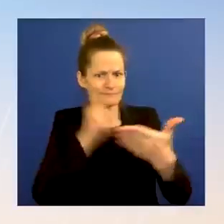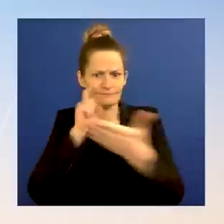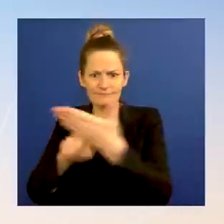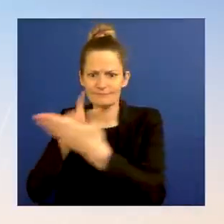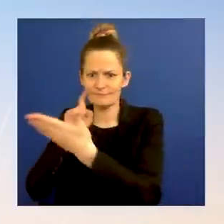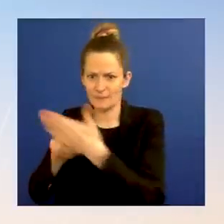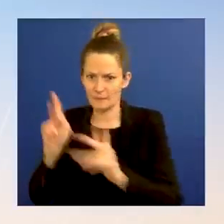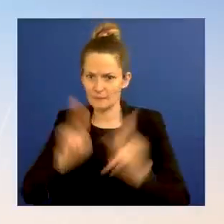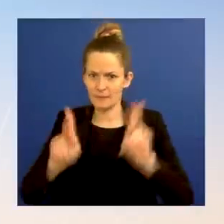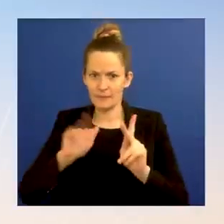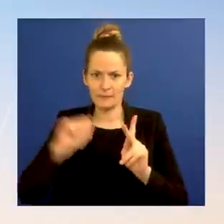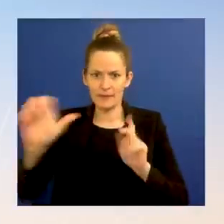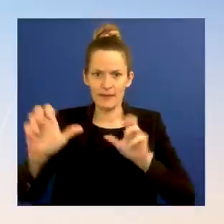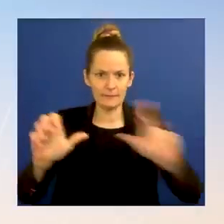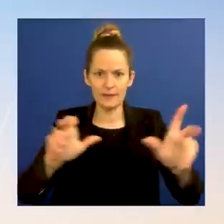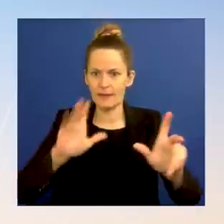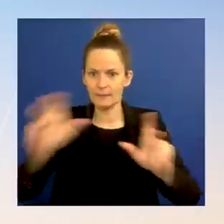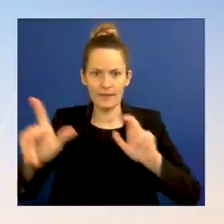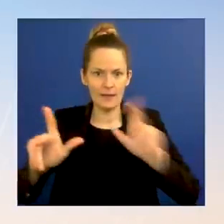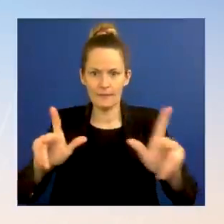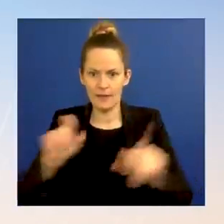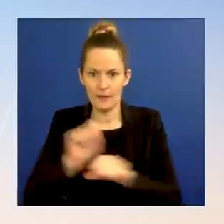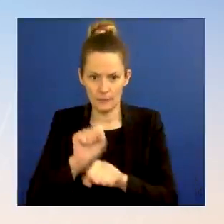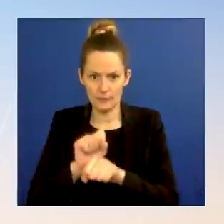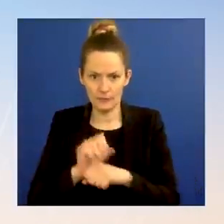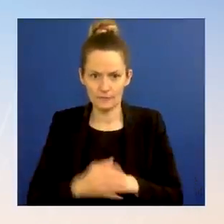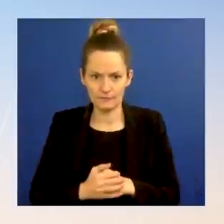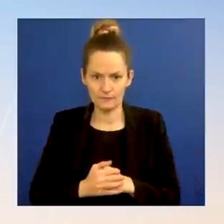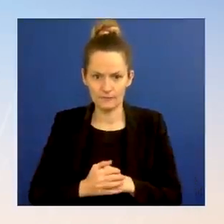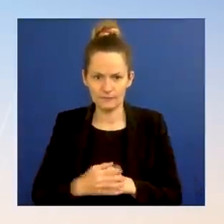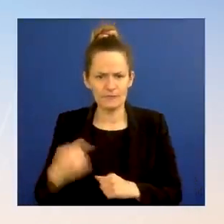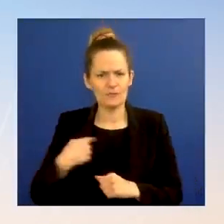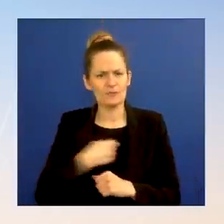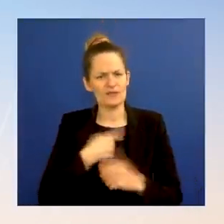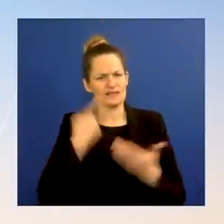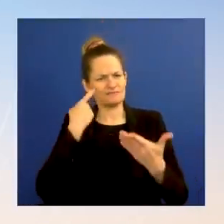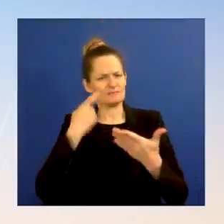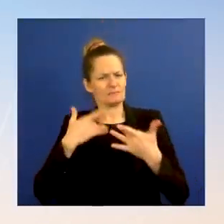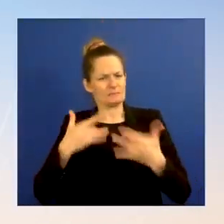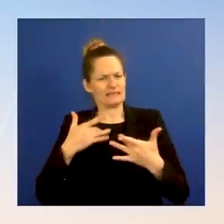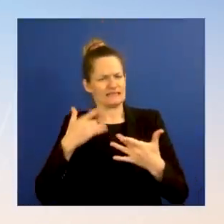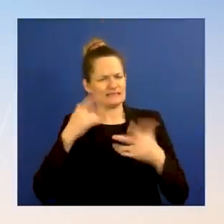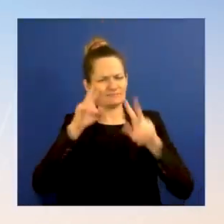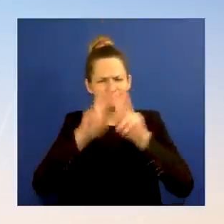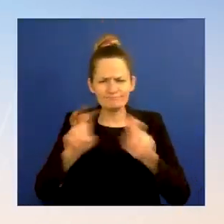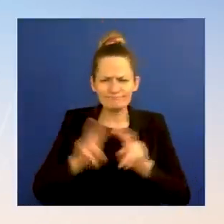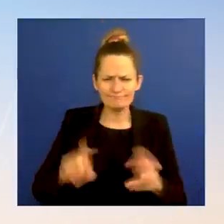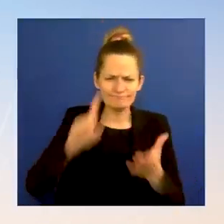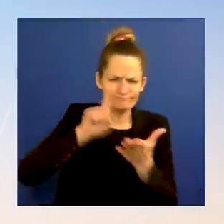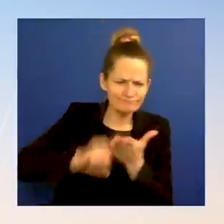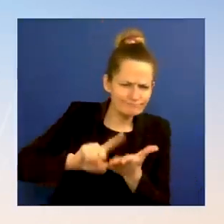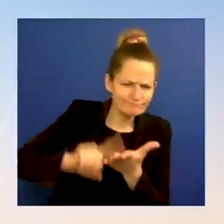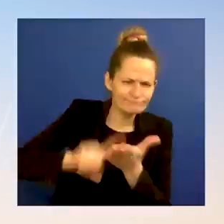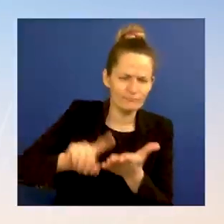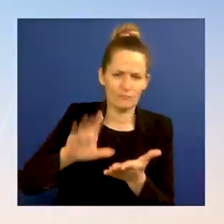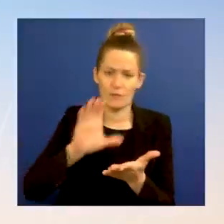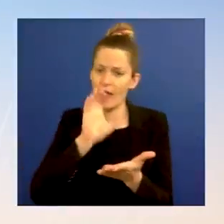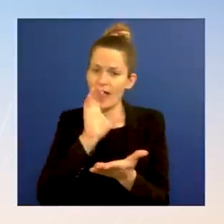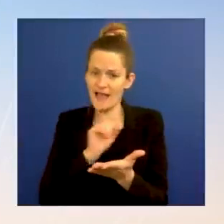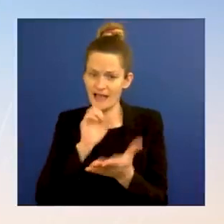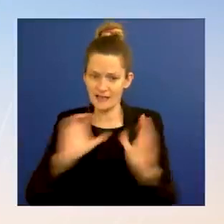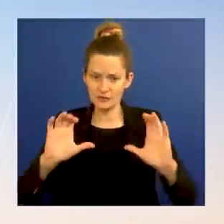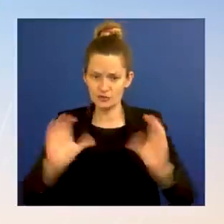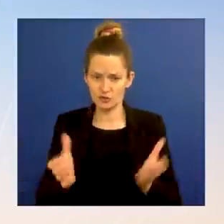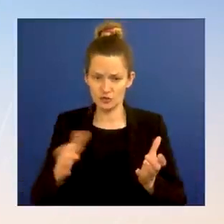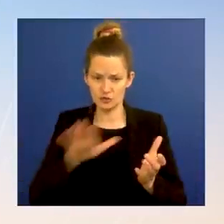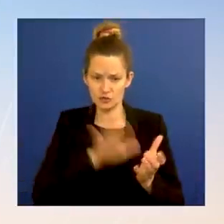it is less affected by long-run changes in educational attainment or by the natural slowdown as people age and retire. This month, the